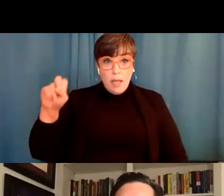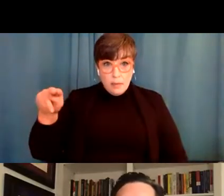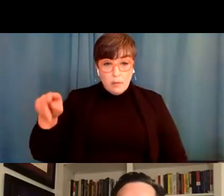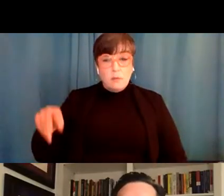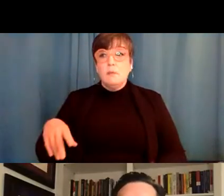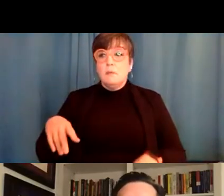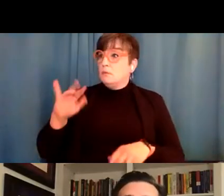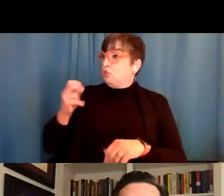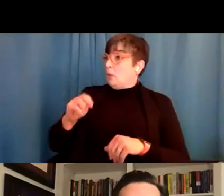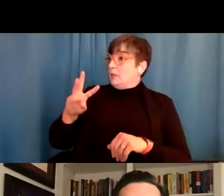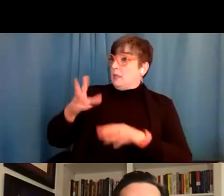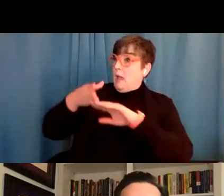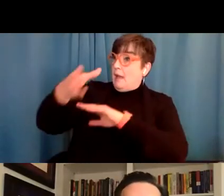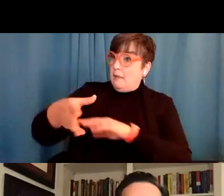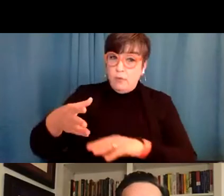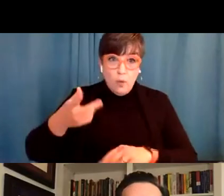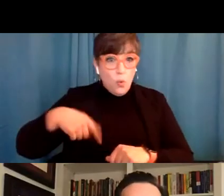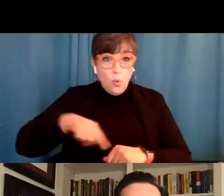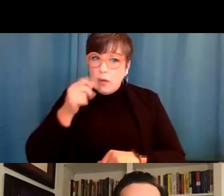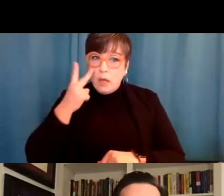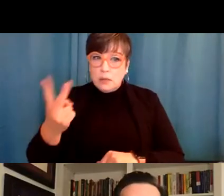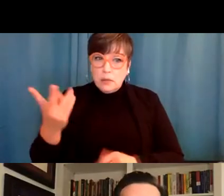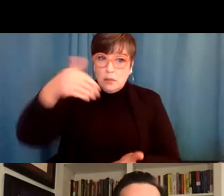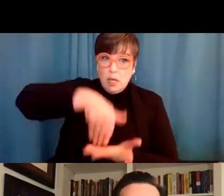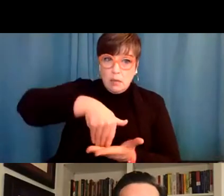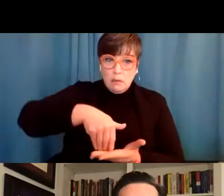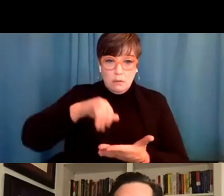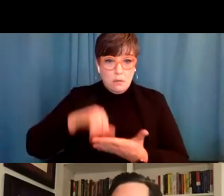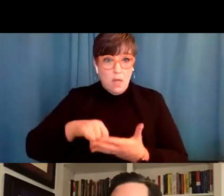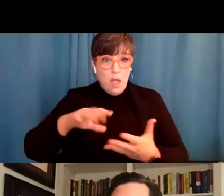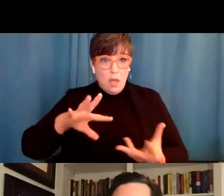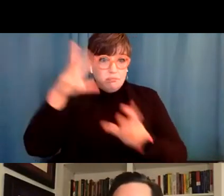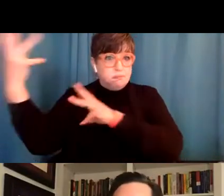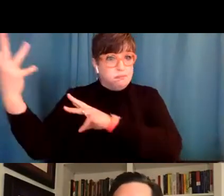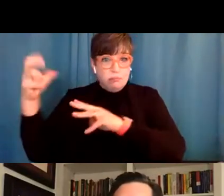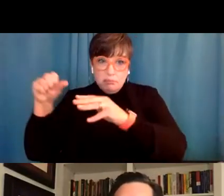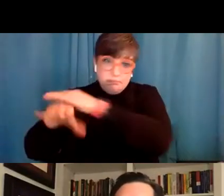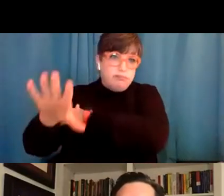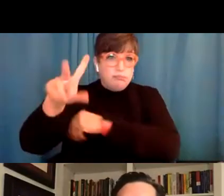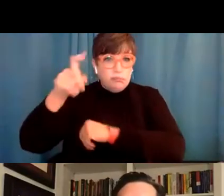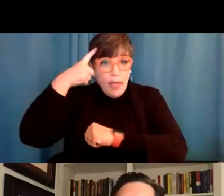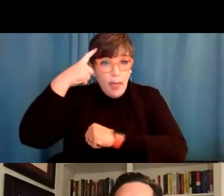6th, a revival of either these actions or much of these views. One,